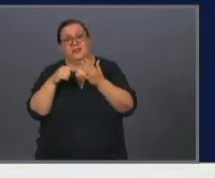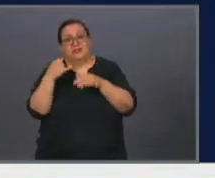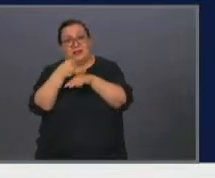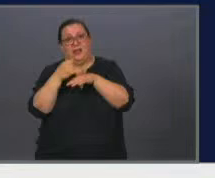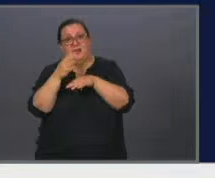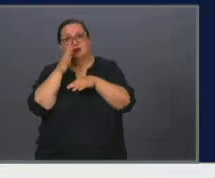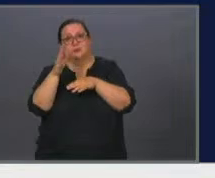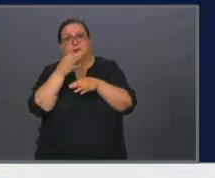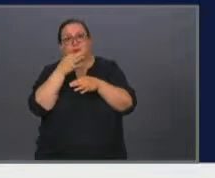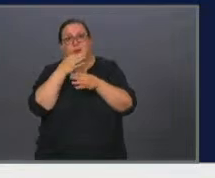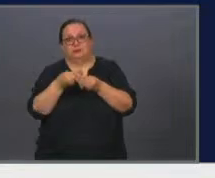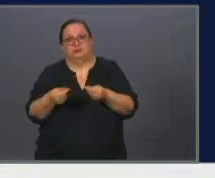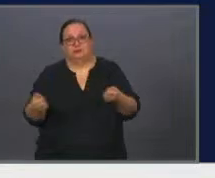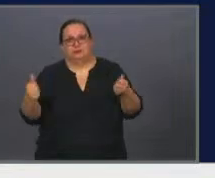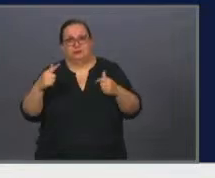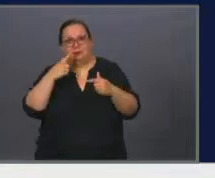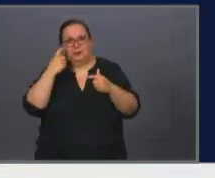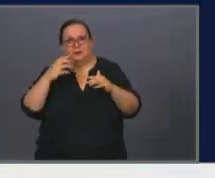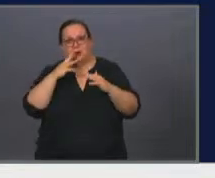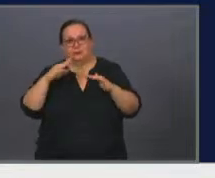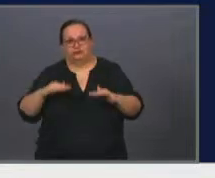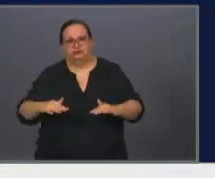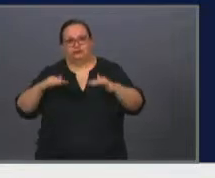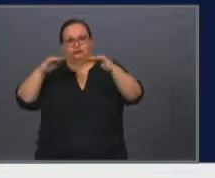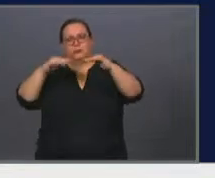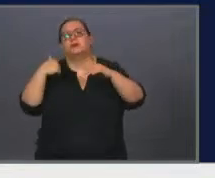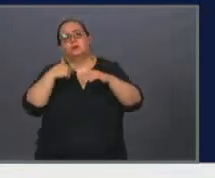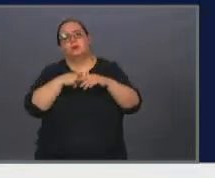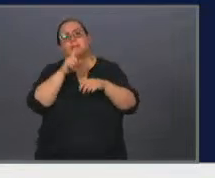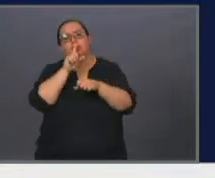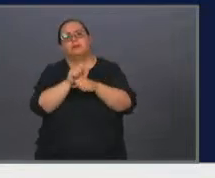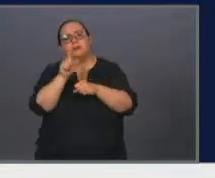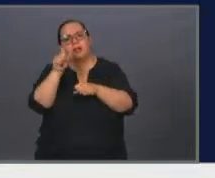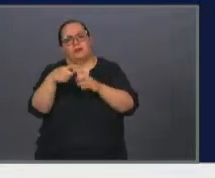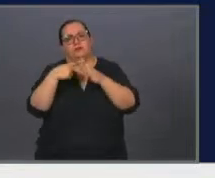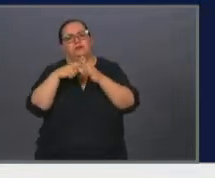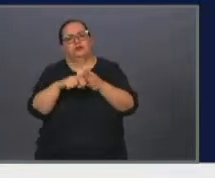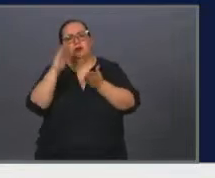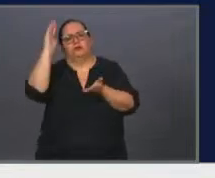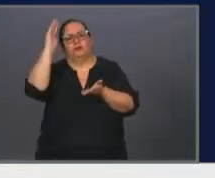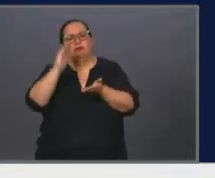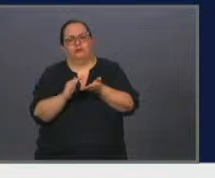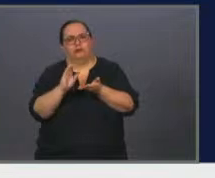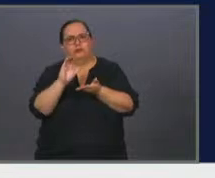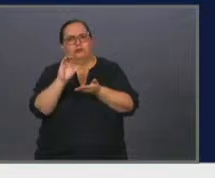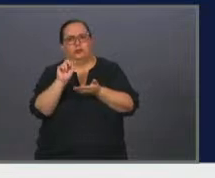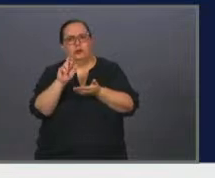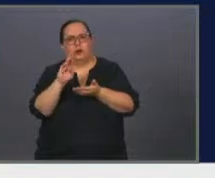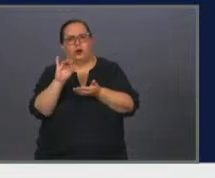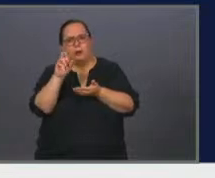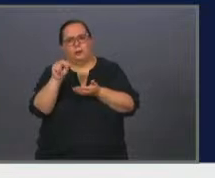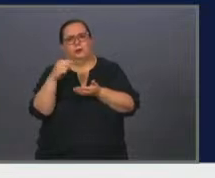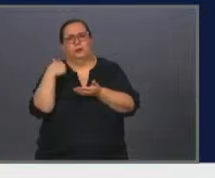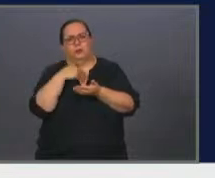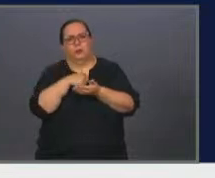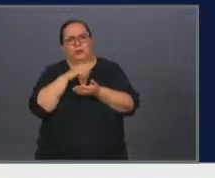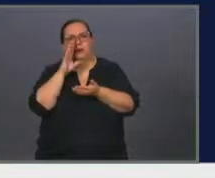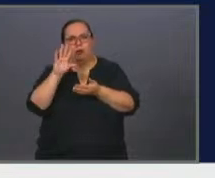really have to start taking steps to reduce the carbon that we emit.